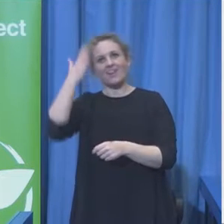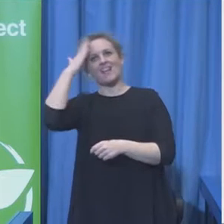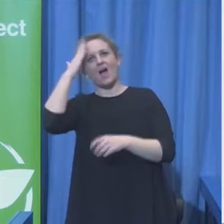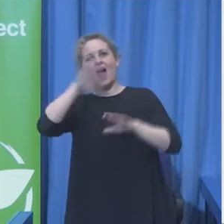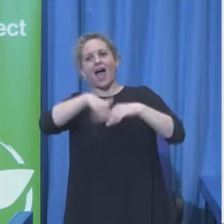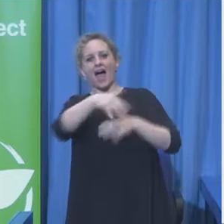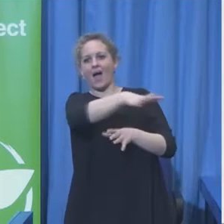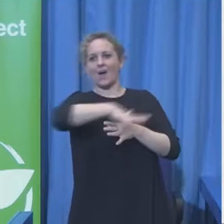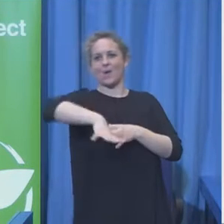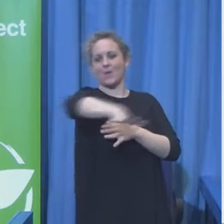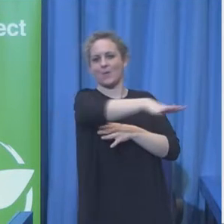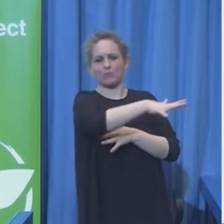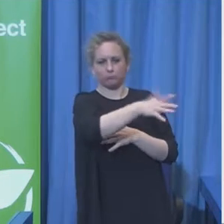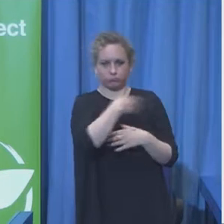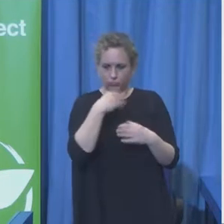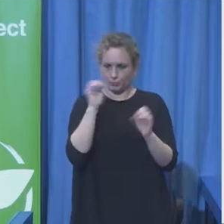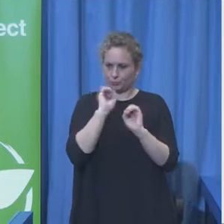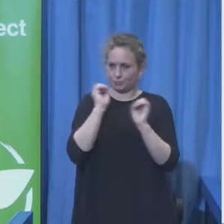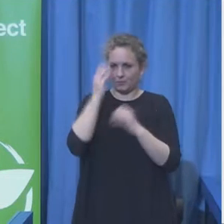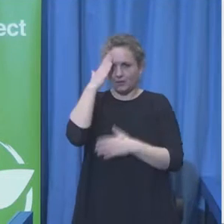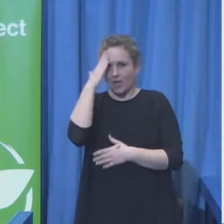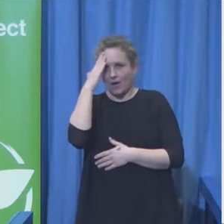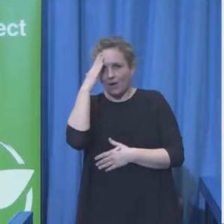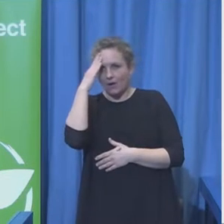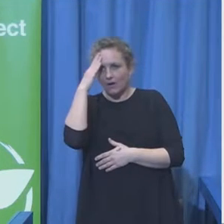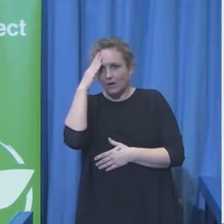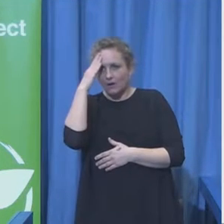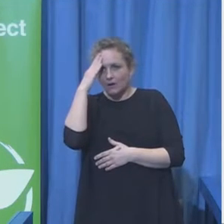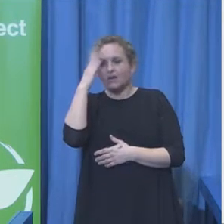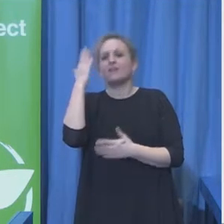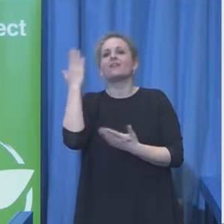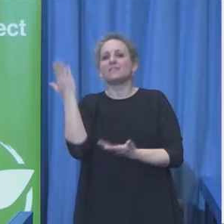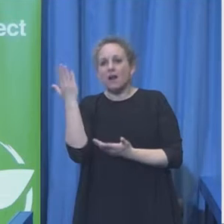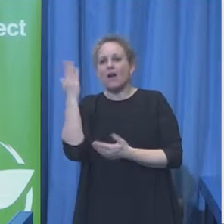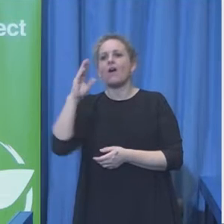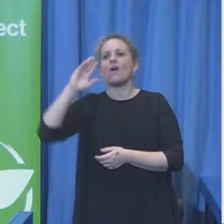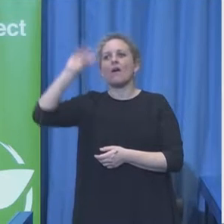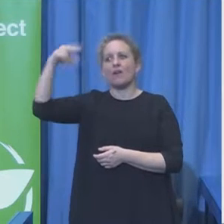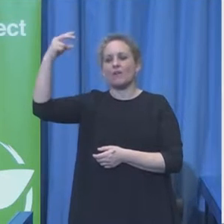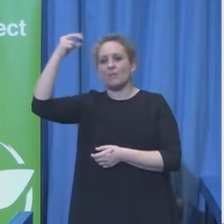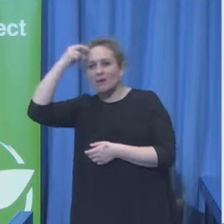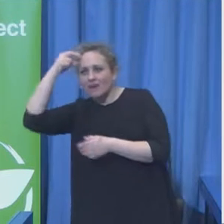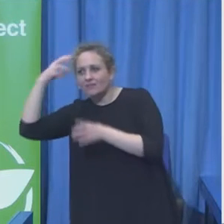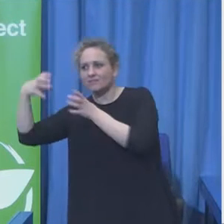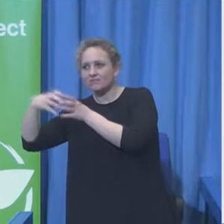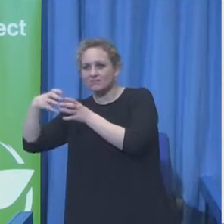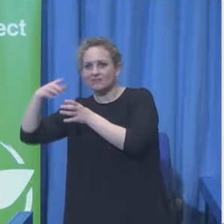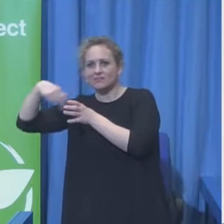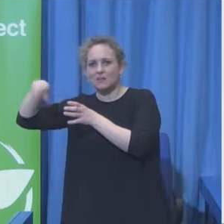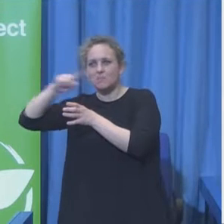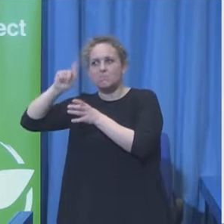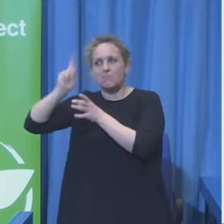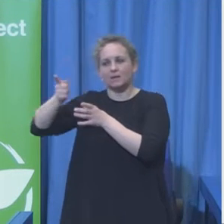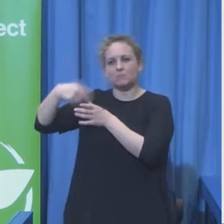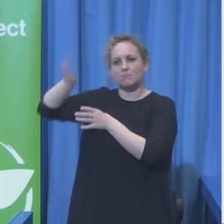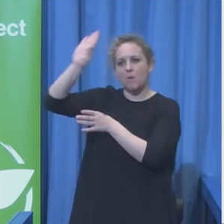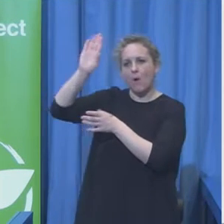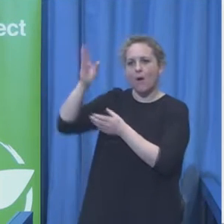a government entity. And lastly but not least, what was mentioned earlier, societal barriers, stigmas against individuals with